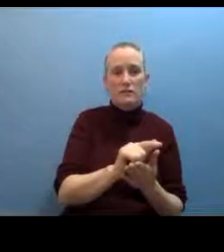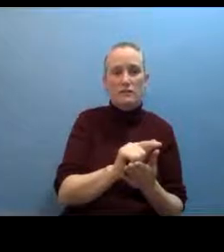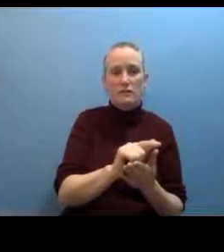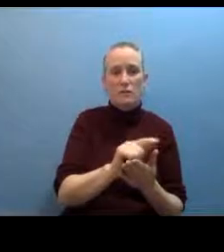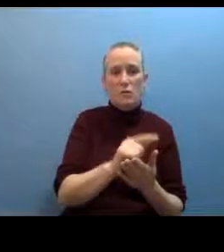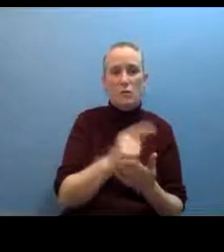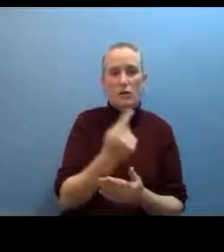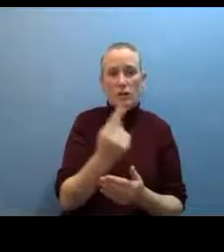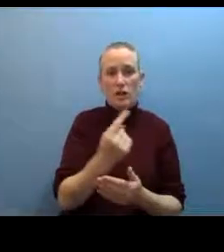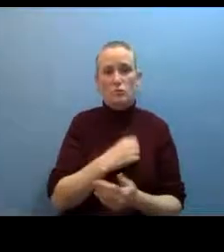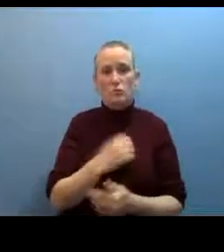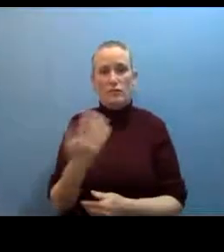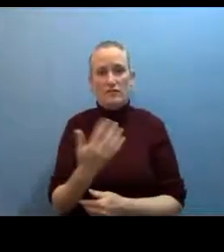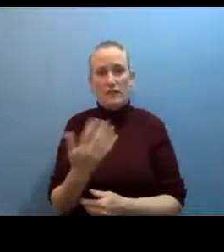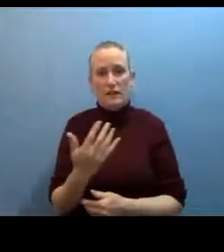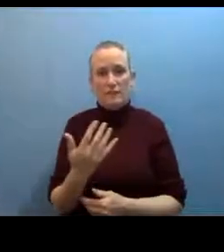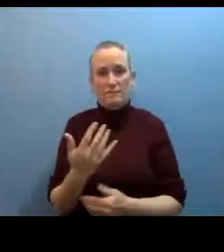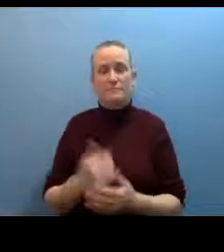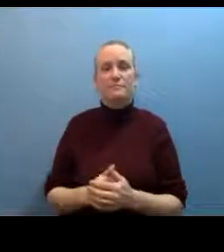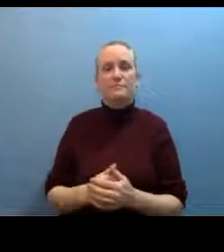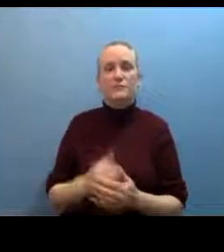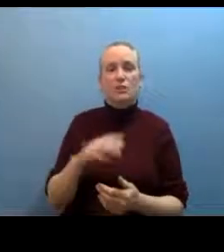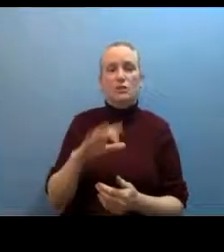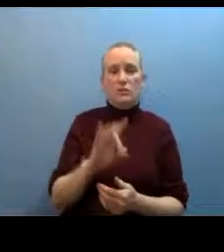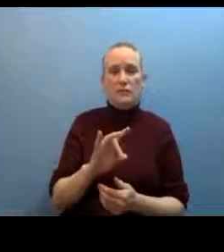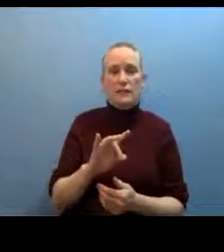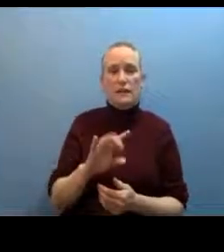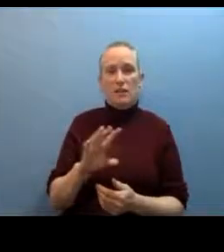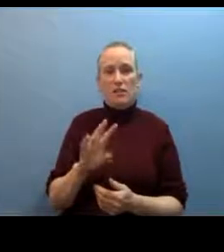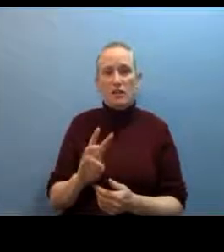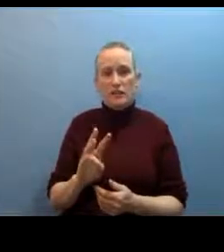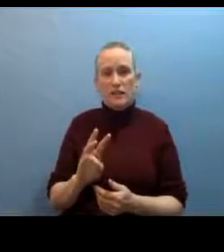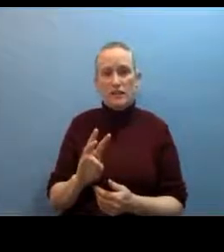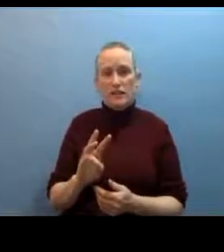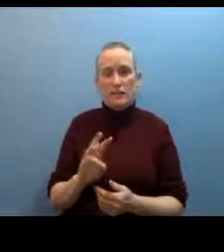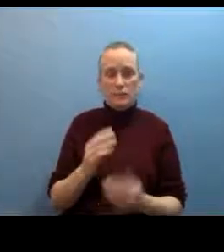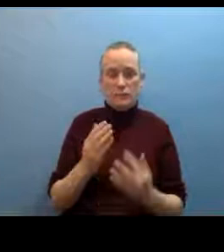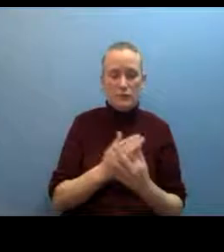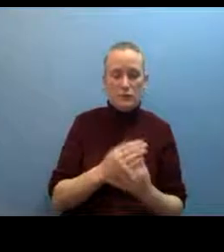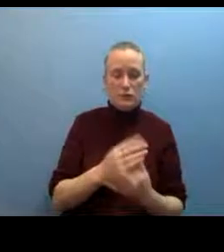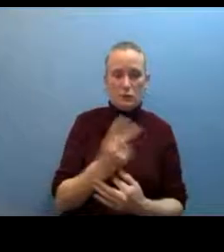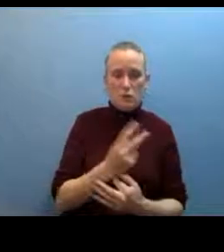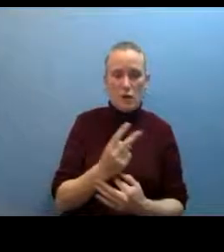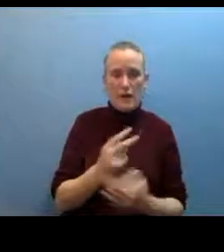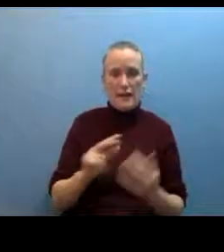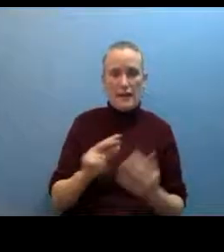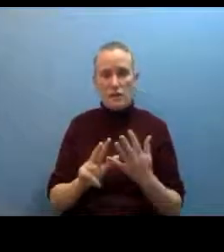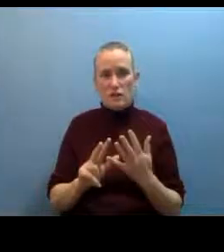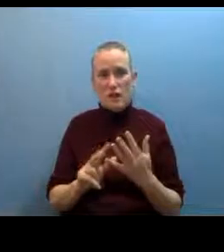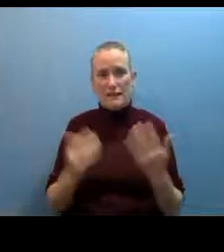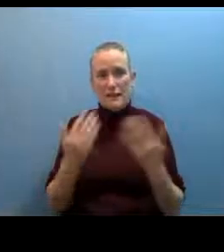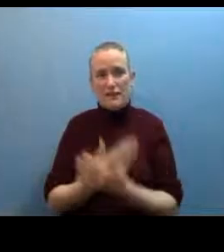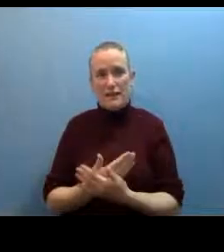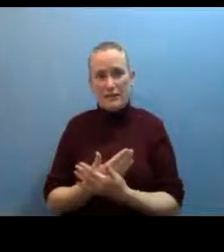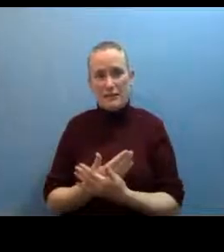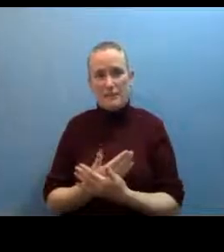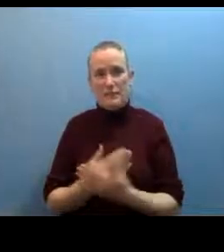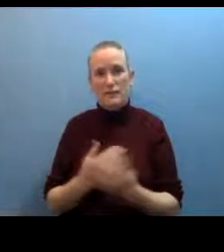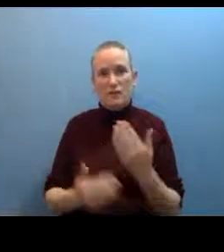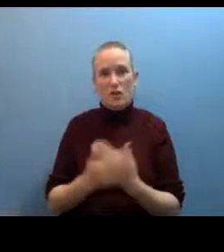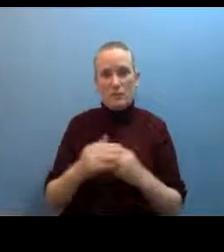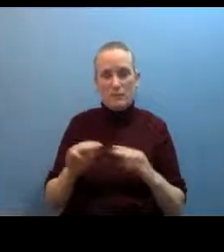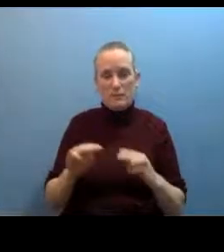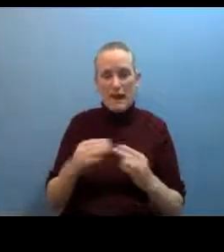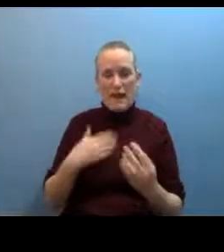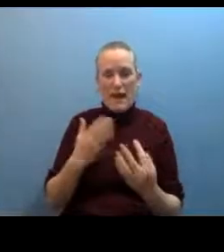1 and 5, and then Tuesdays and Thursdays between 2 and 8 in the evening, so young people can access it outside of school